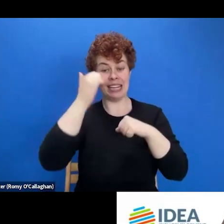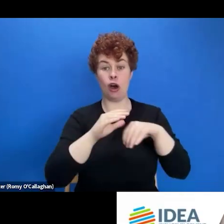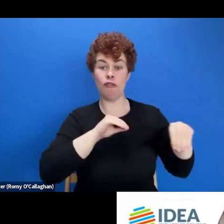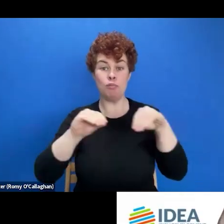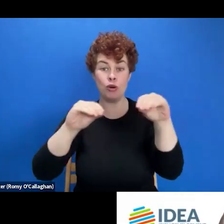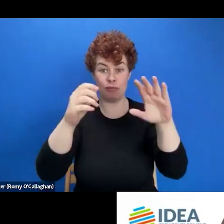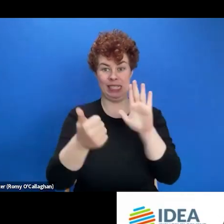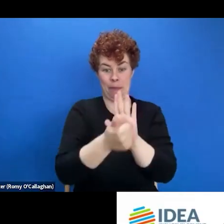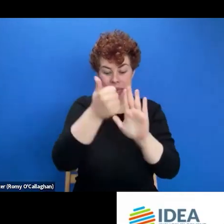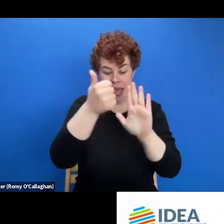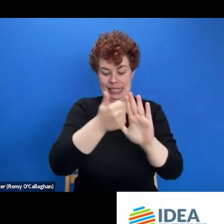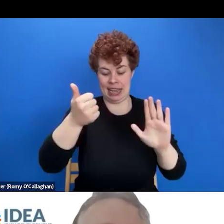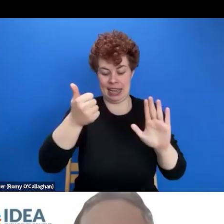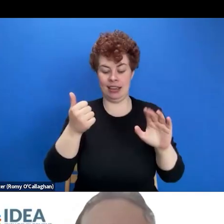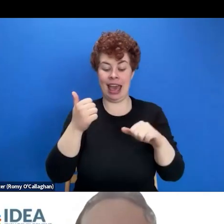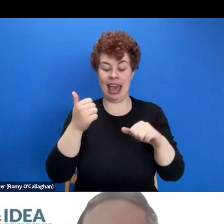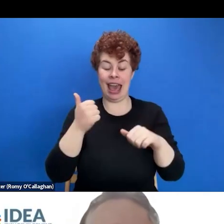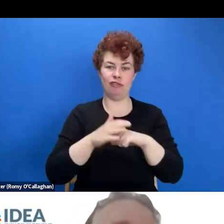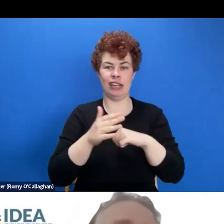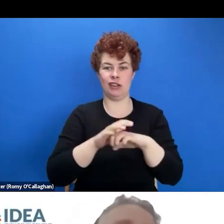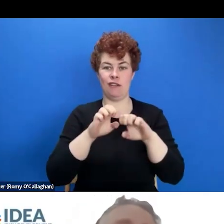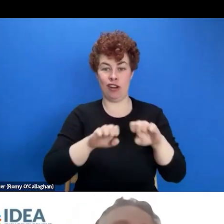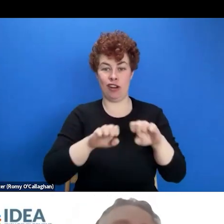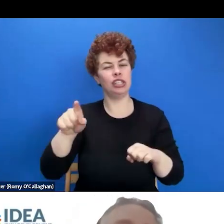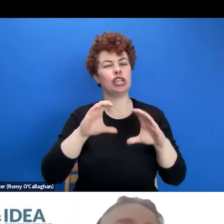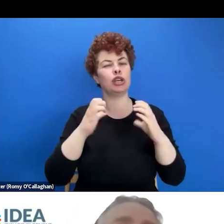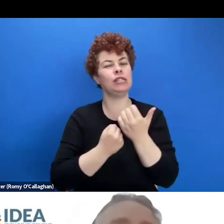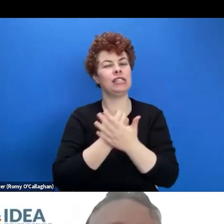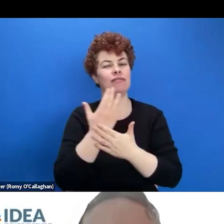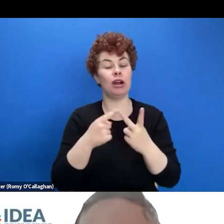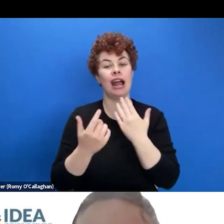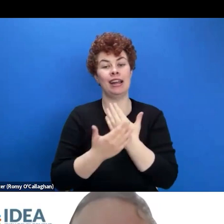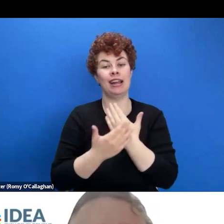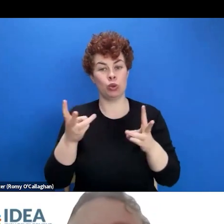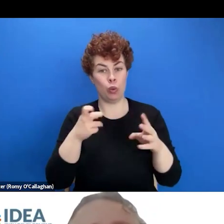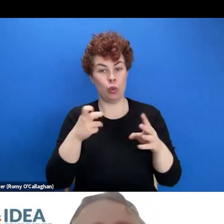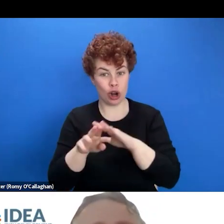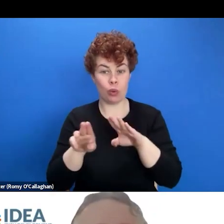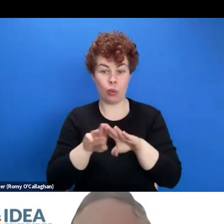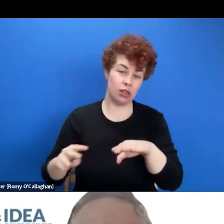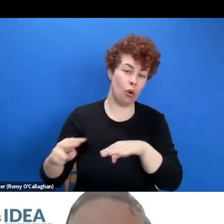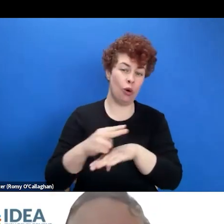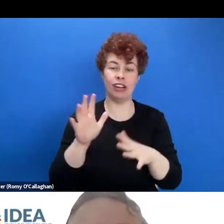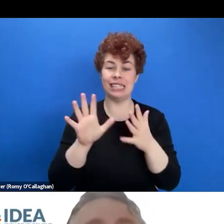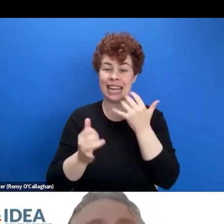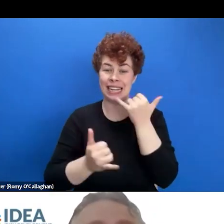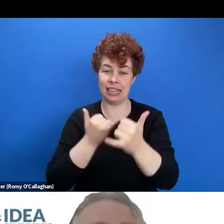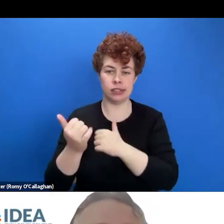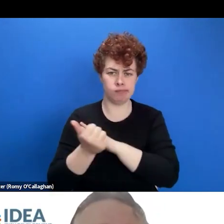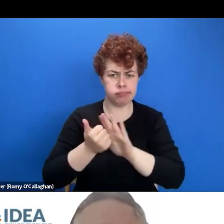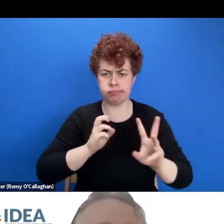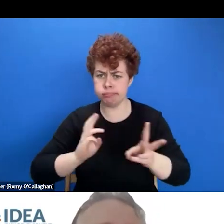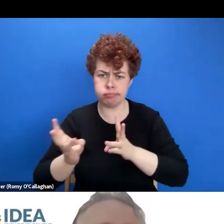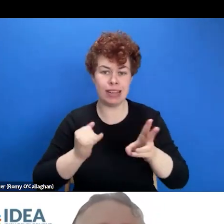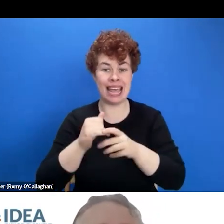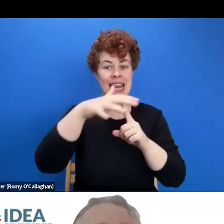trainer, facilitator, professional community development and youth worker with over a decade of experience working in the climate